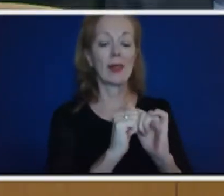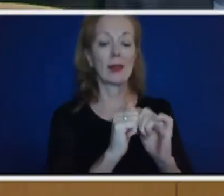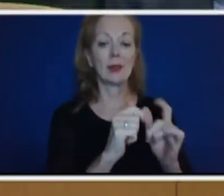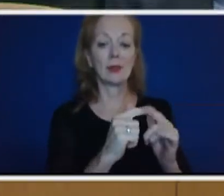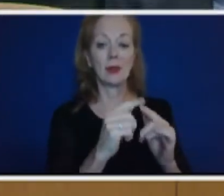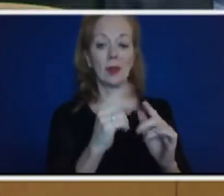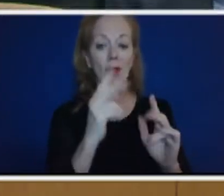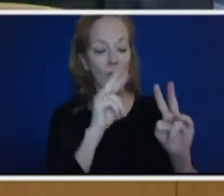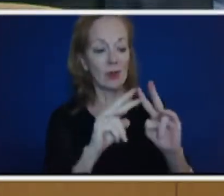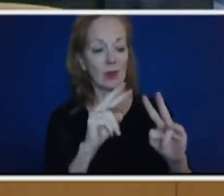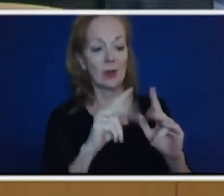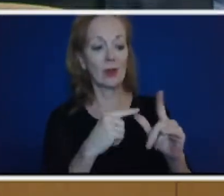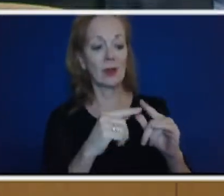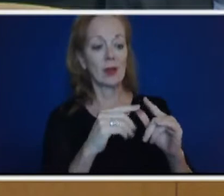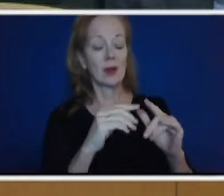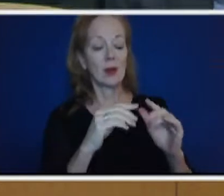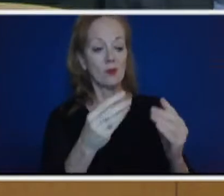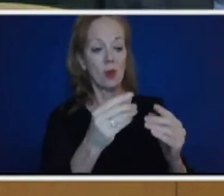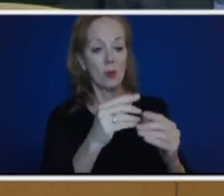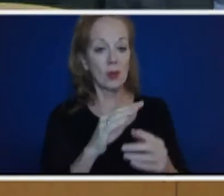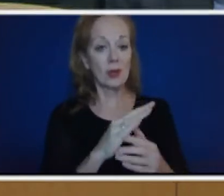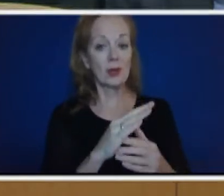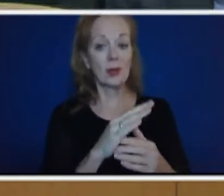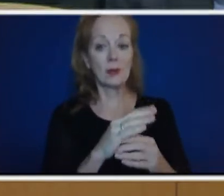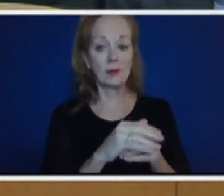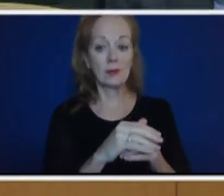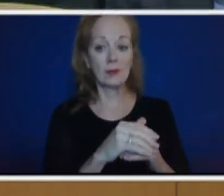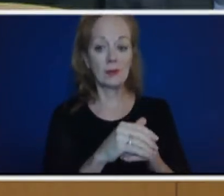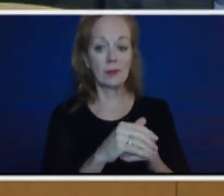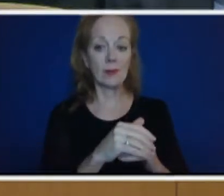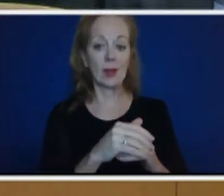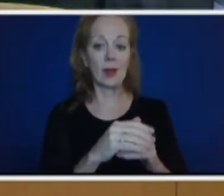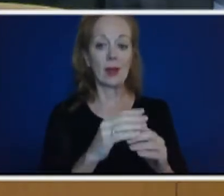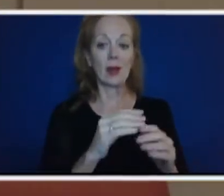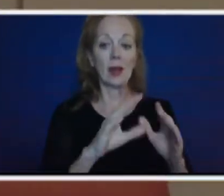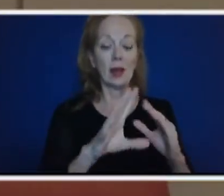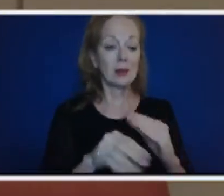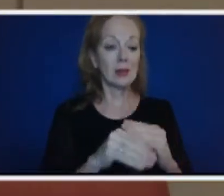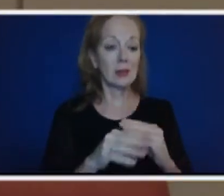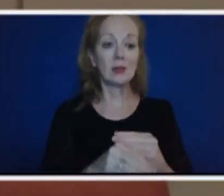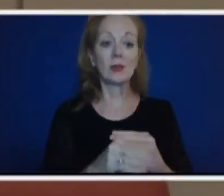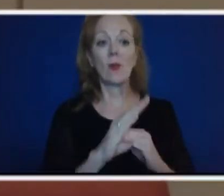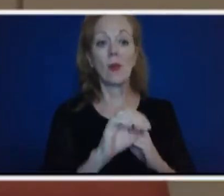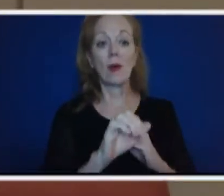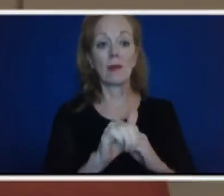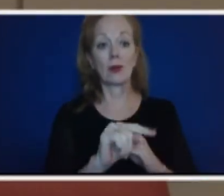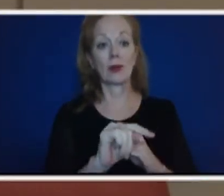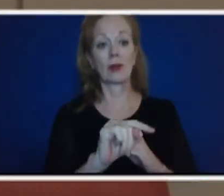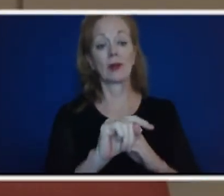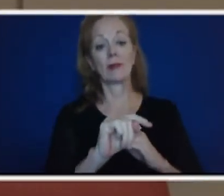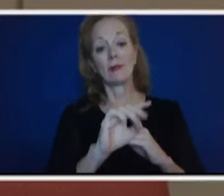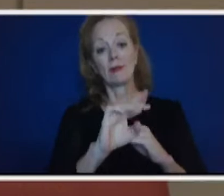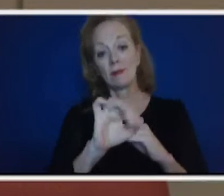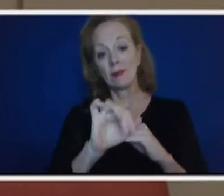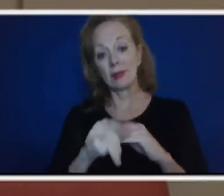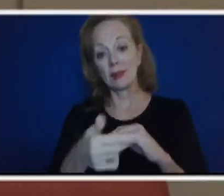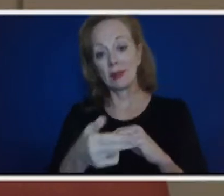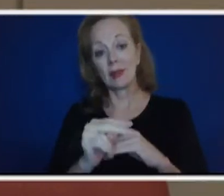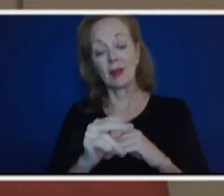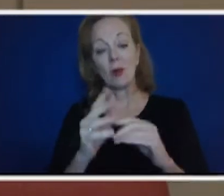condition of her property. And it may be that, some additional buffering or fencing there. Well, I am certainly willing to go on site as